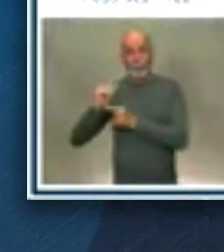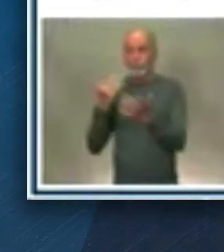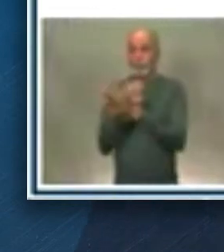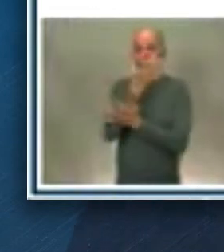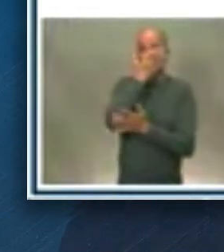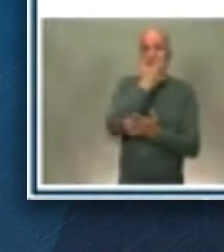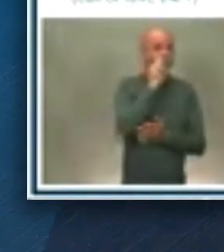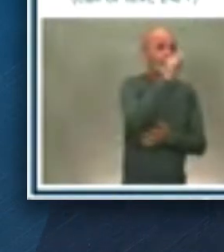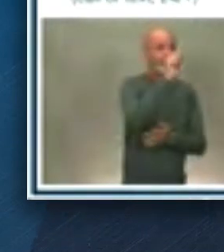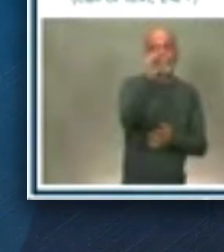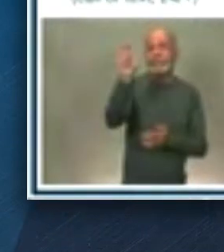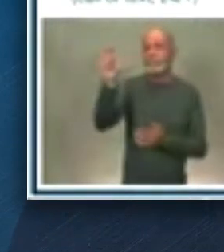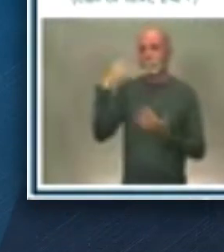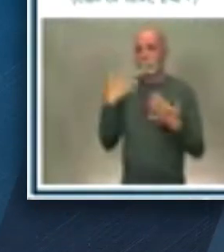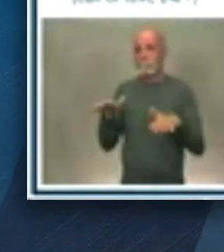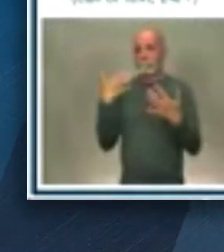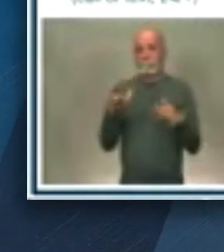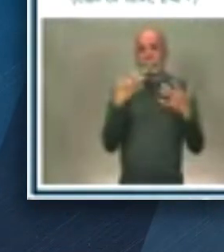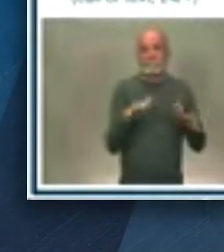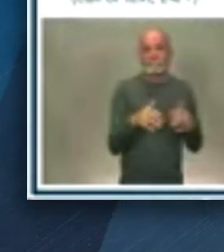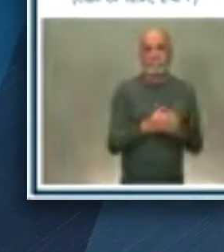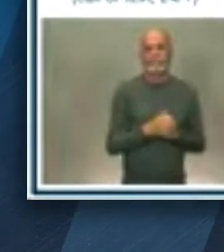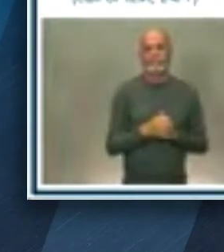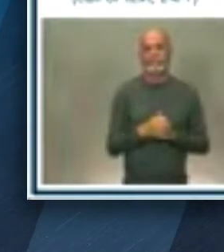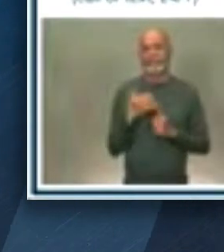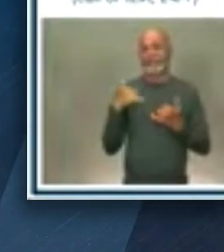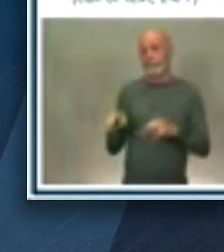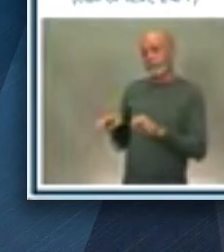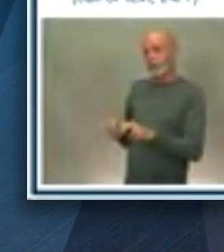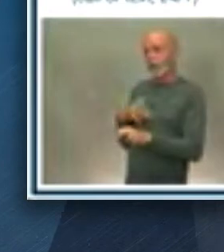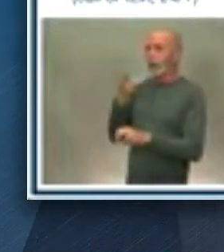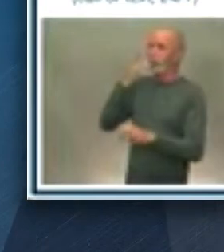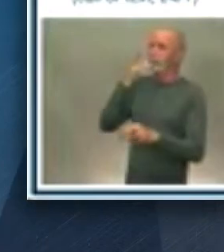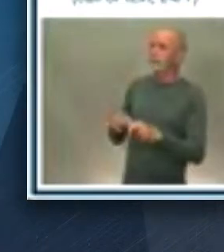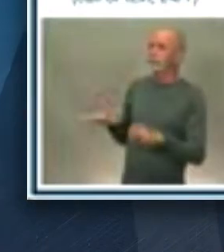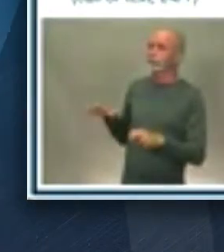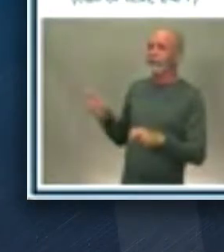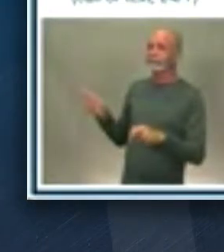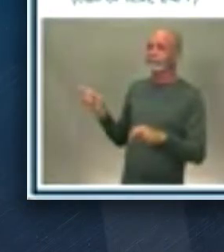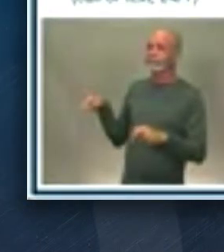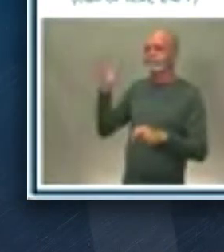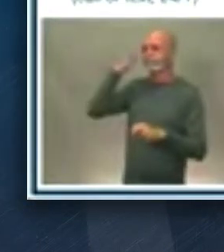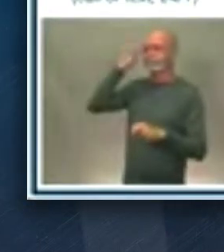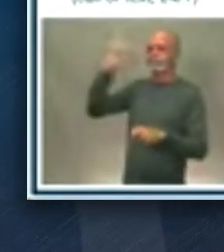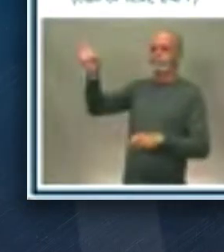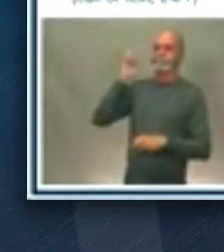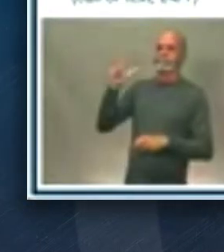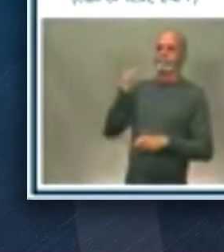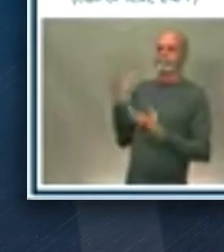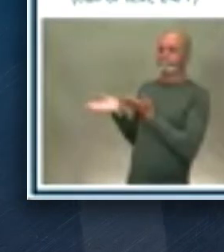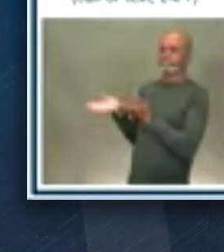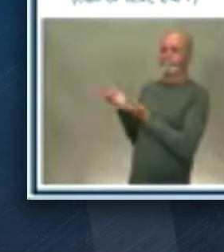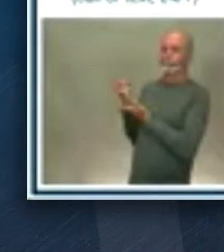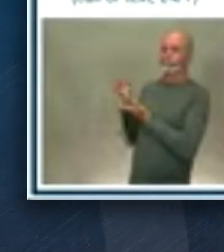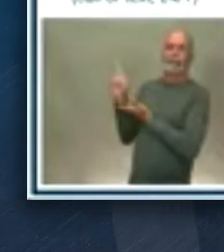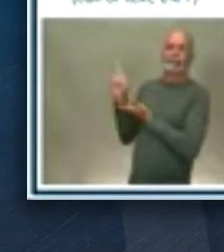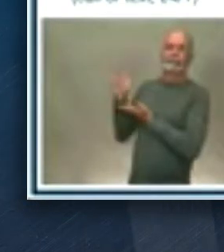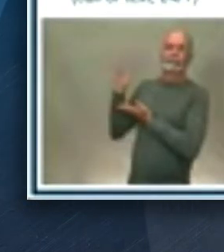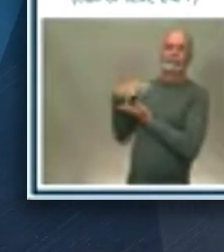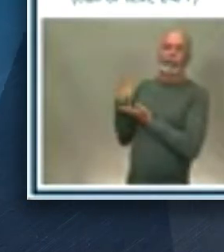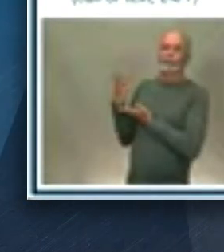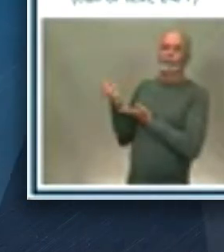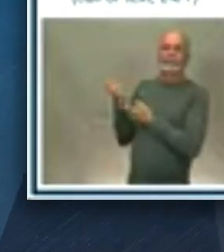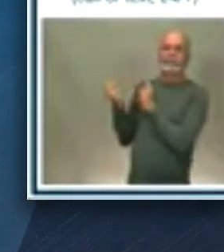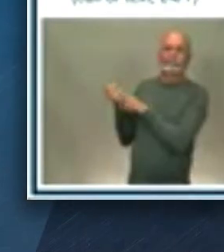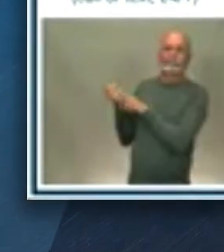you, but fortunately, I'm sitting next to a very familiar face whom you have come to trust in Dr. Strang,